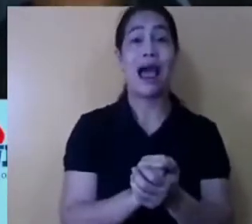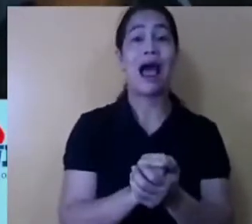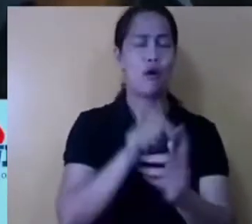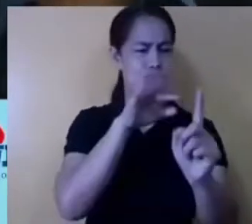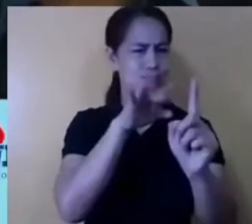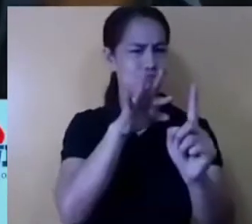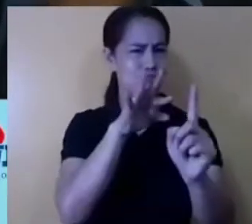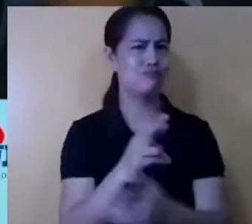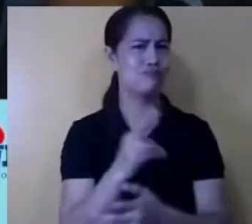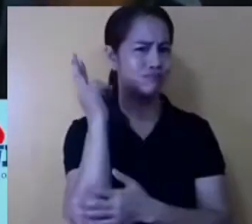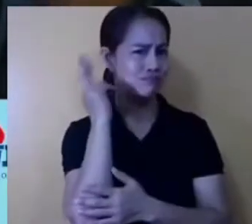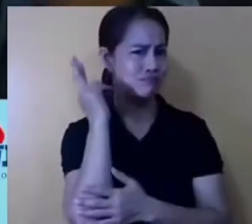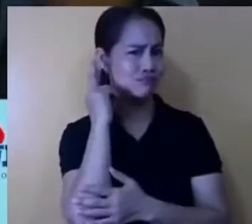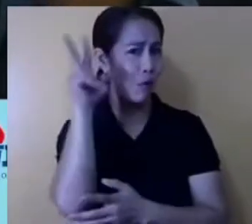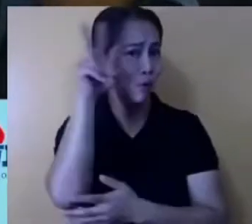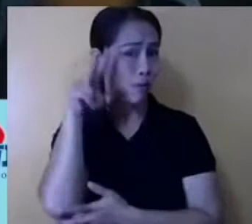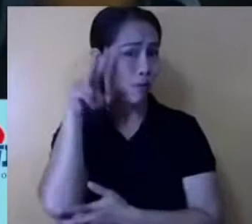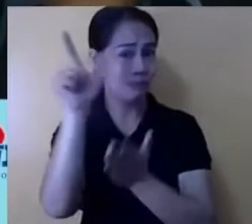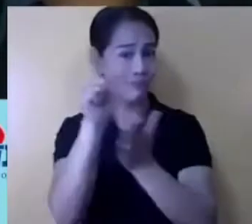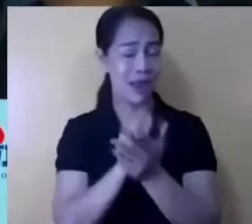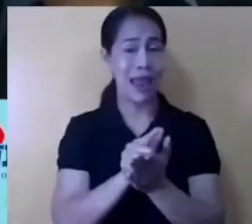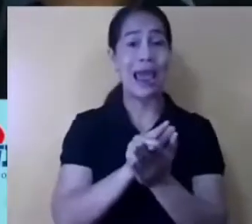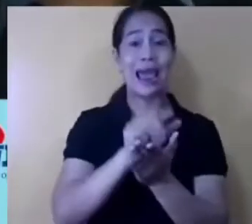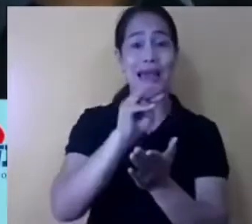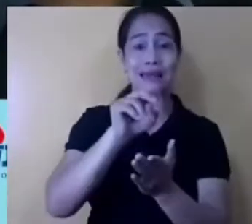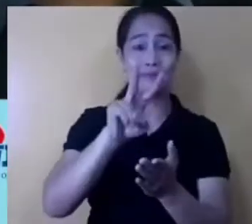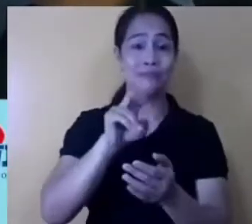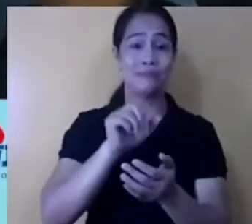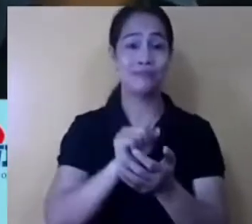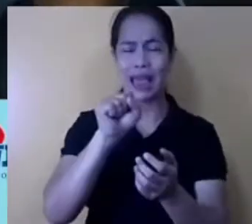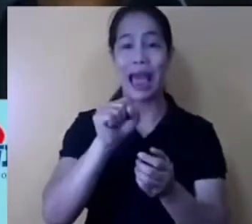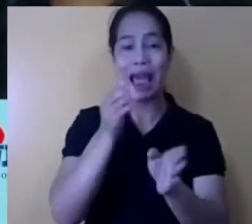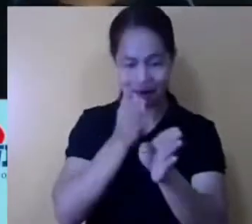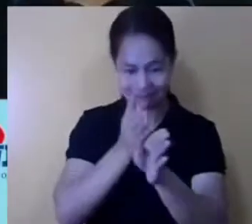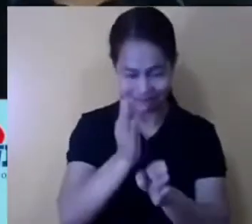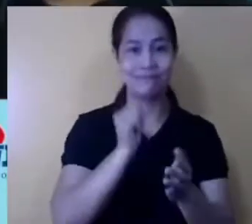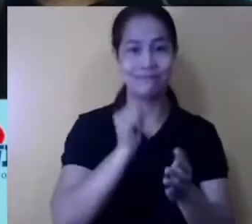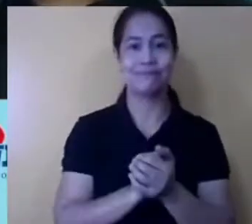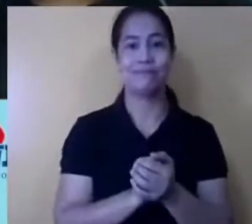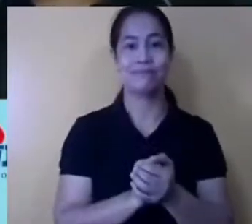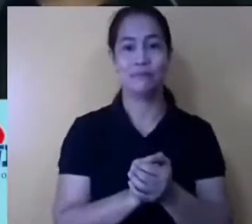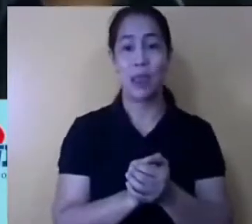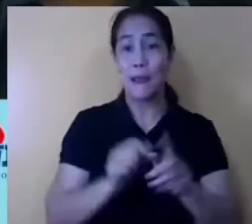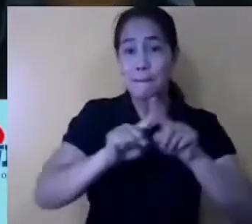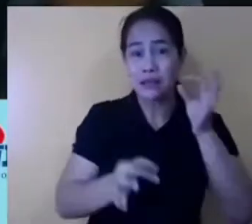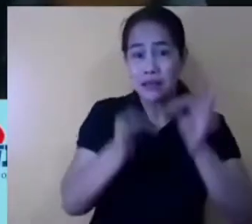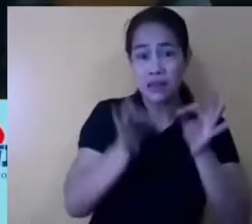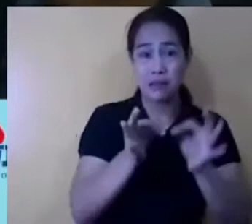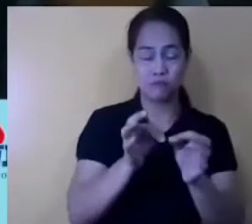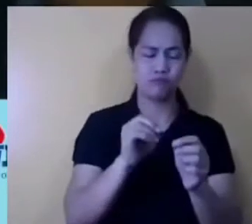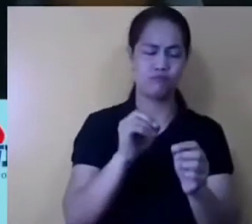lesson that is SLM-based or MELC-aligned. But if option one and option